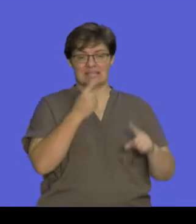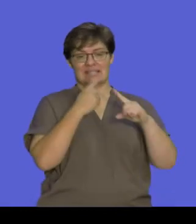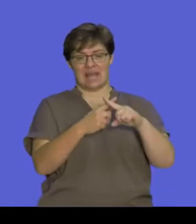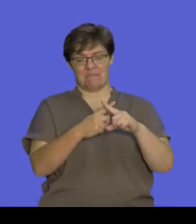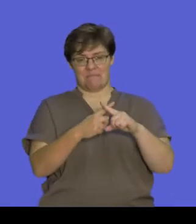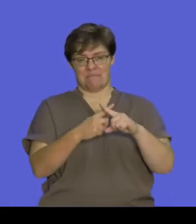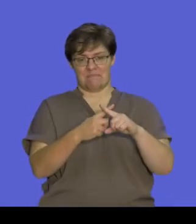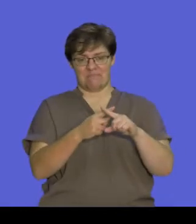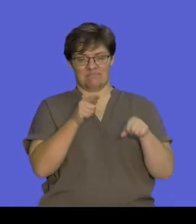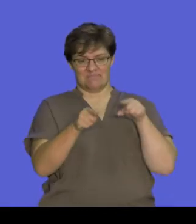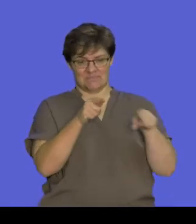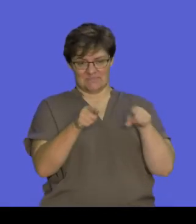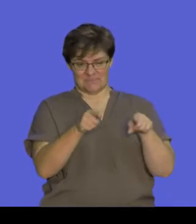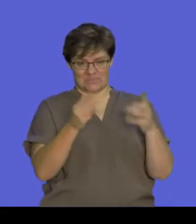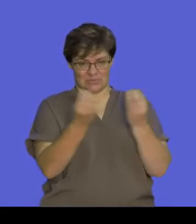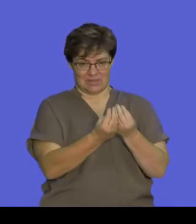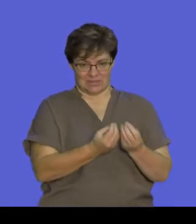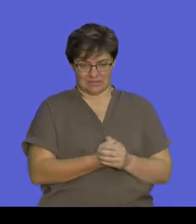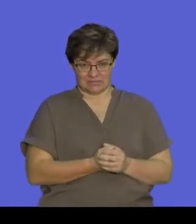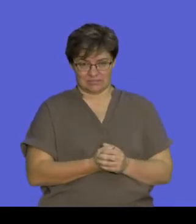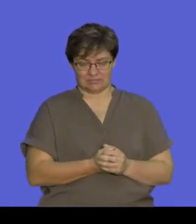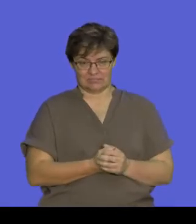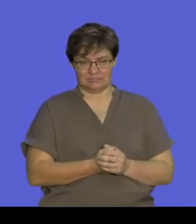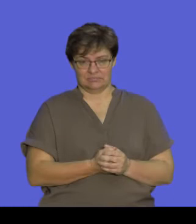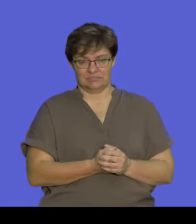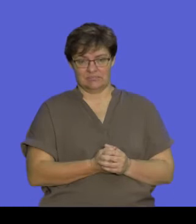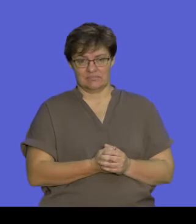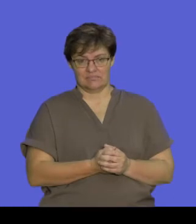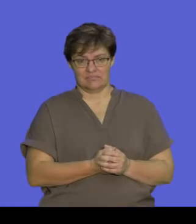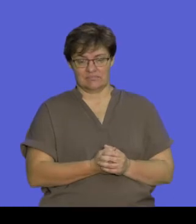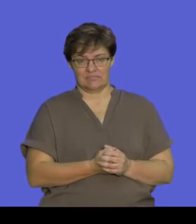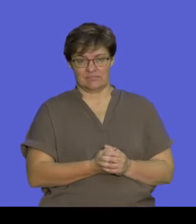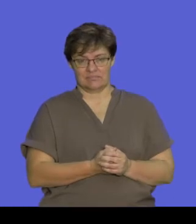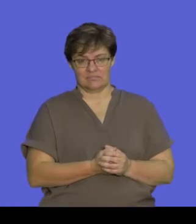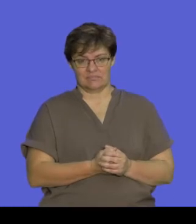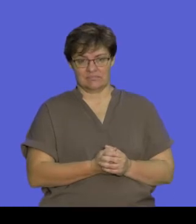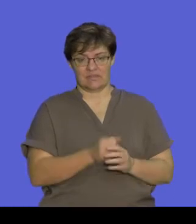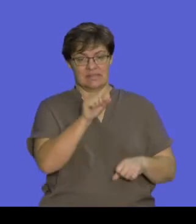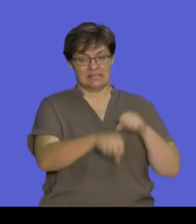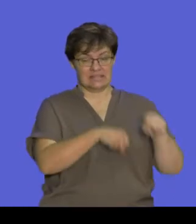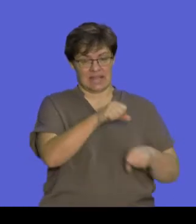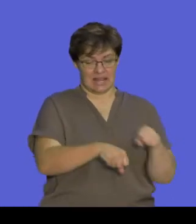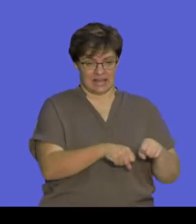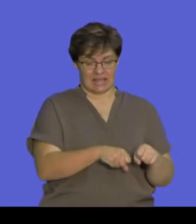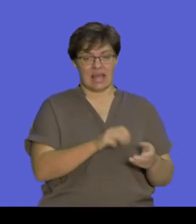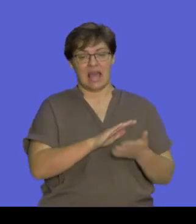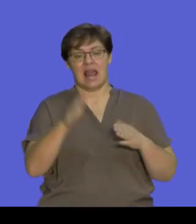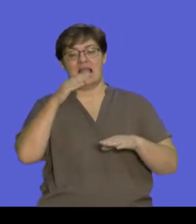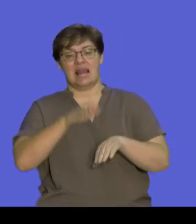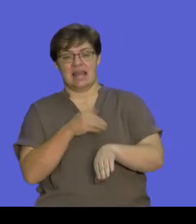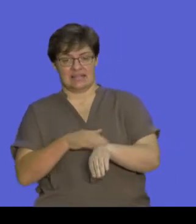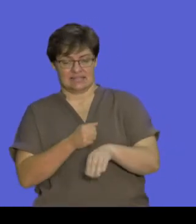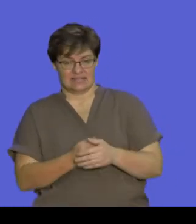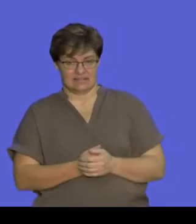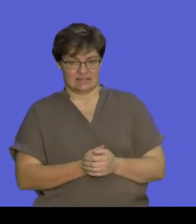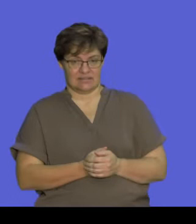those two probabilities together. So we're going to say it's the cycling and being late. So we're